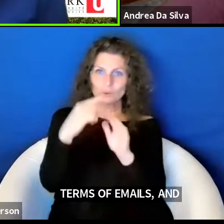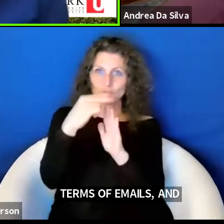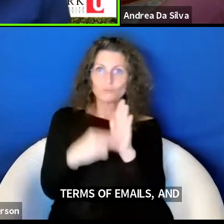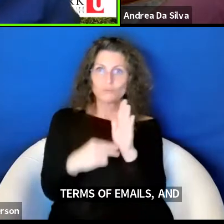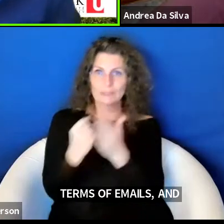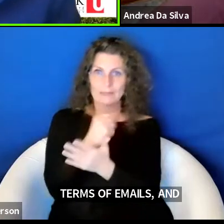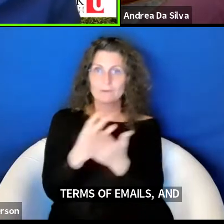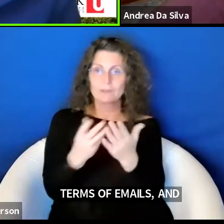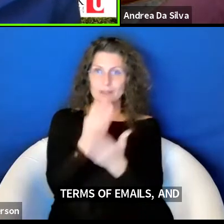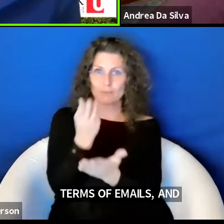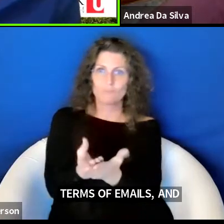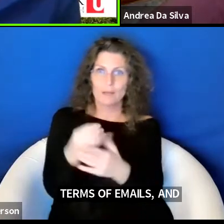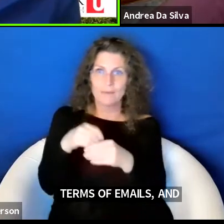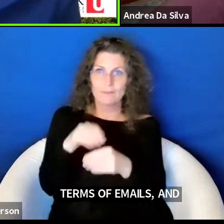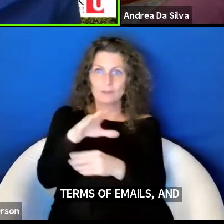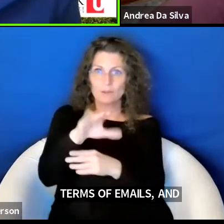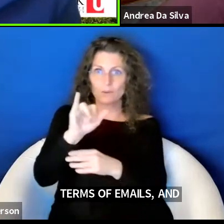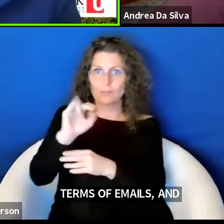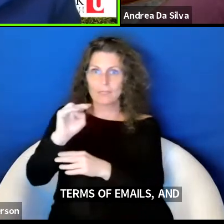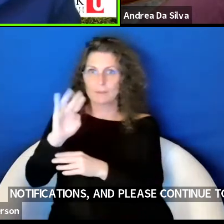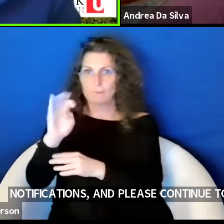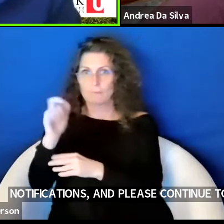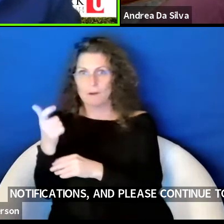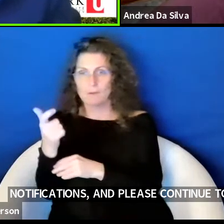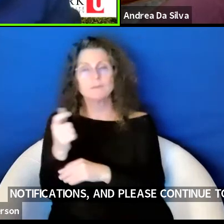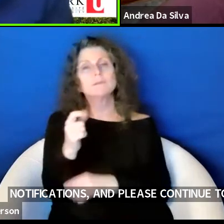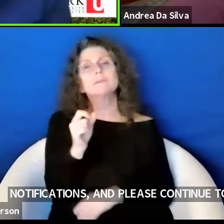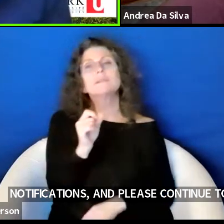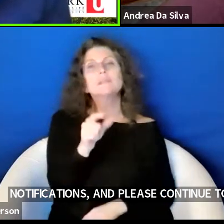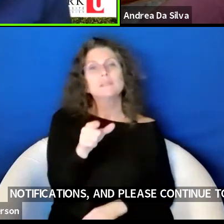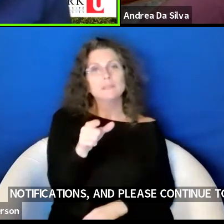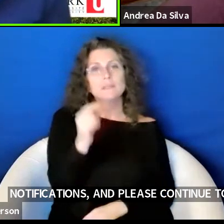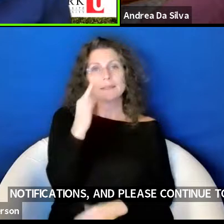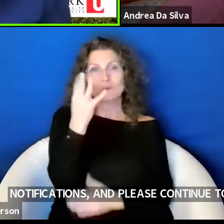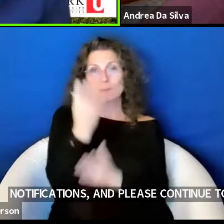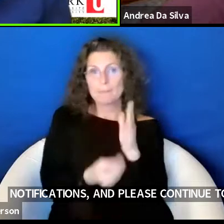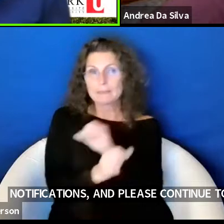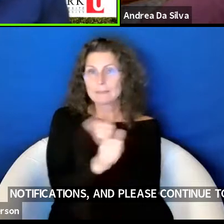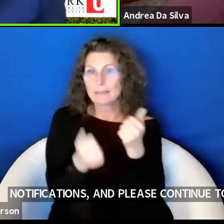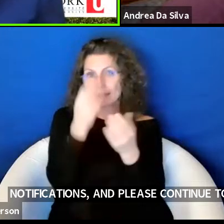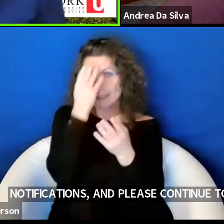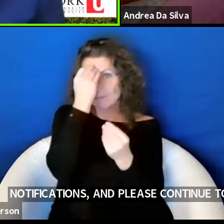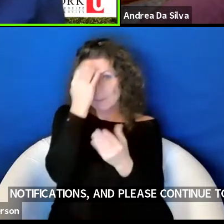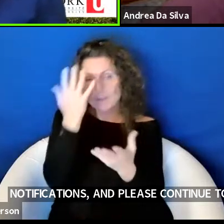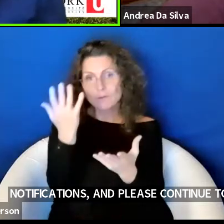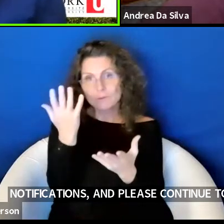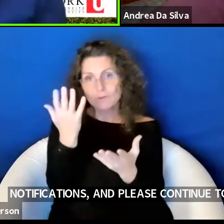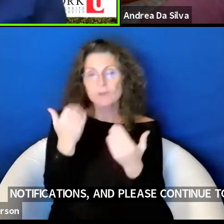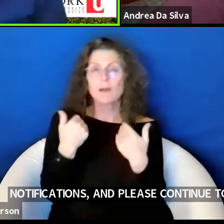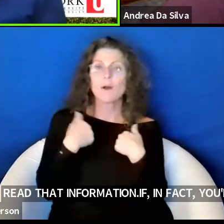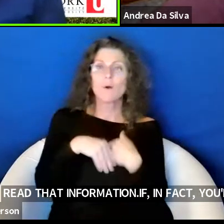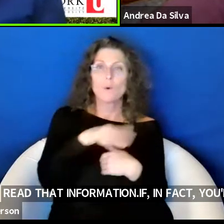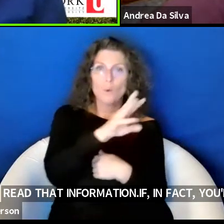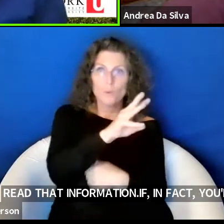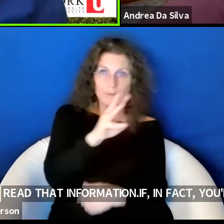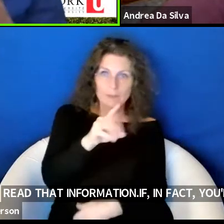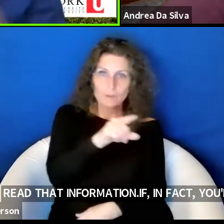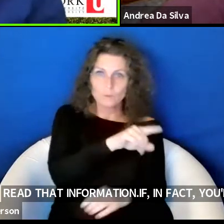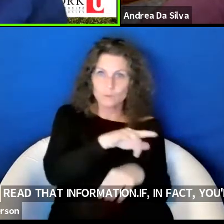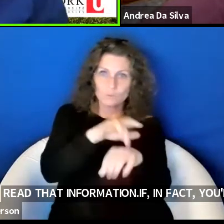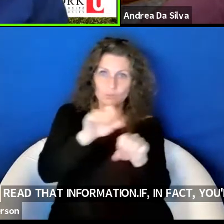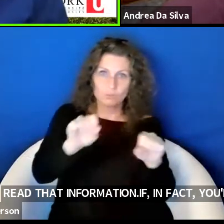that information. If in fact you're missing any of that, there is a website that you can go